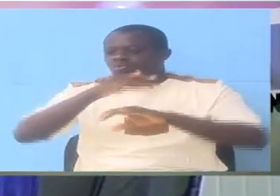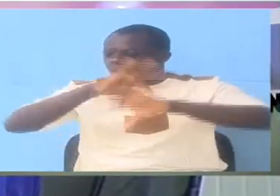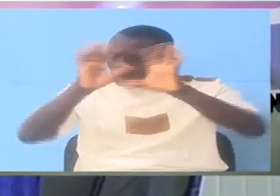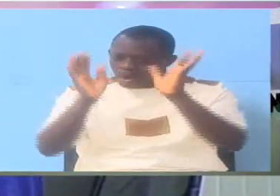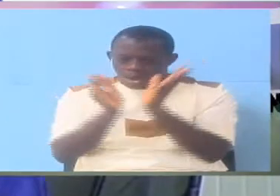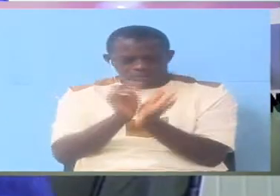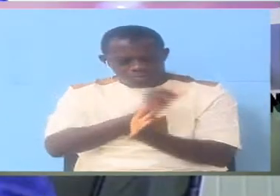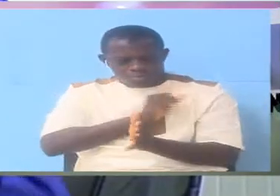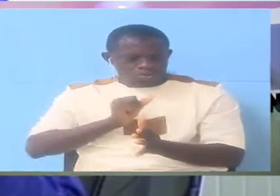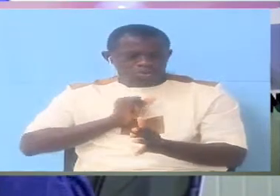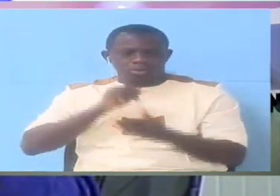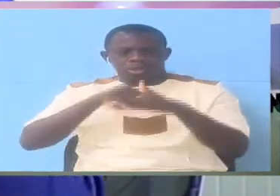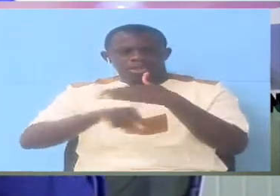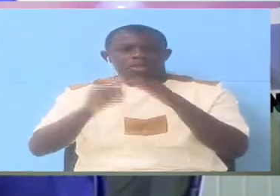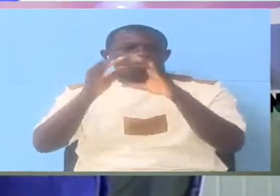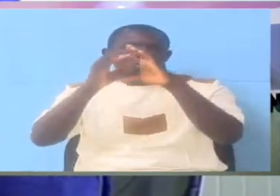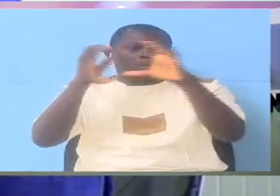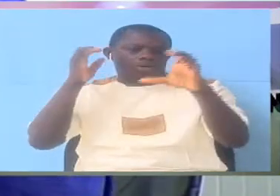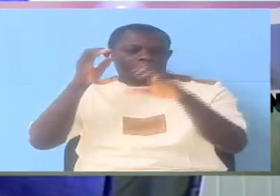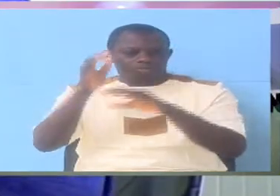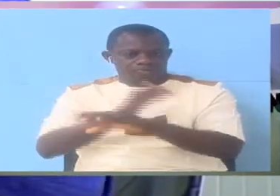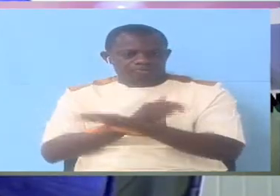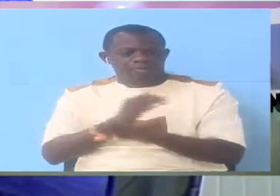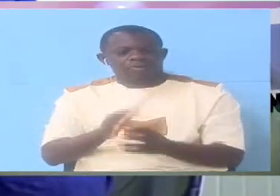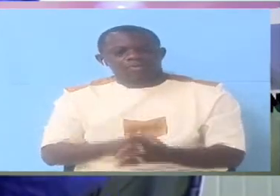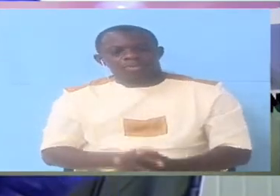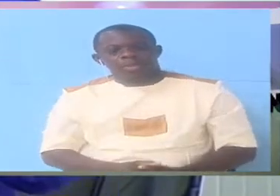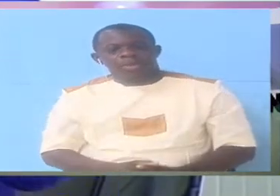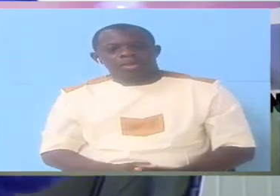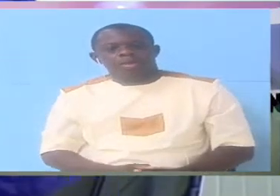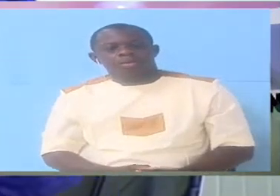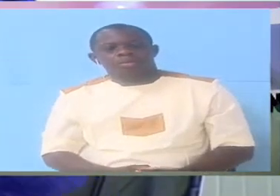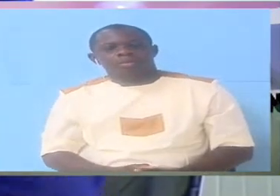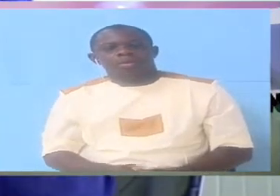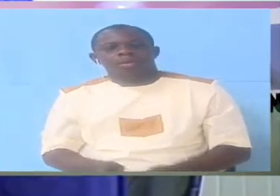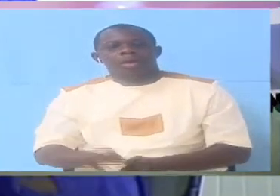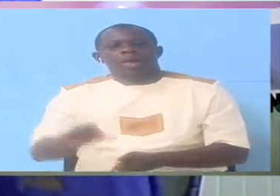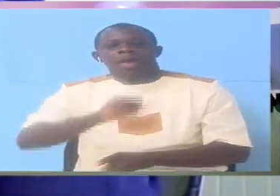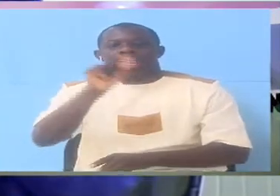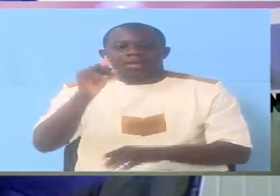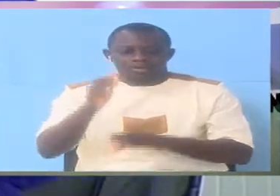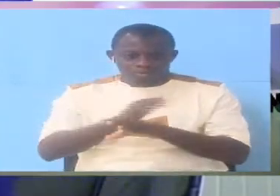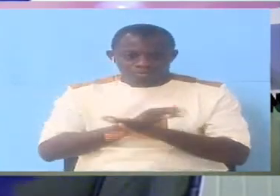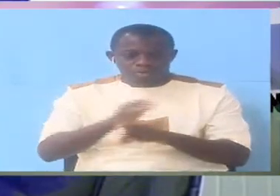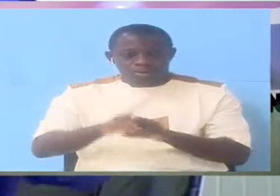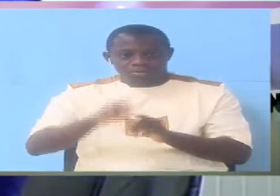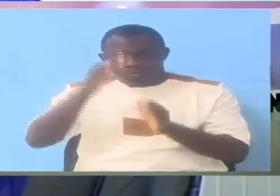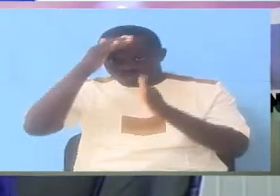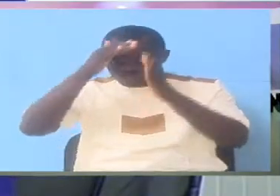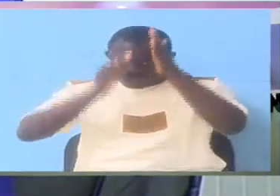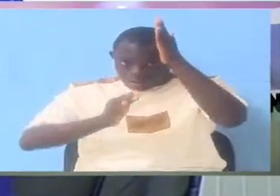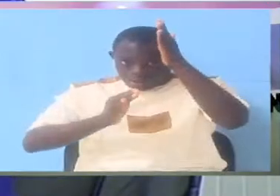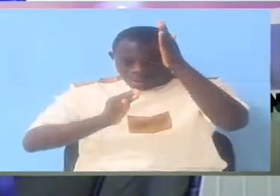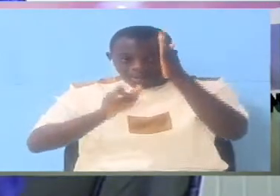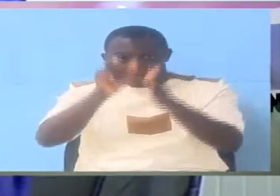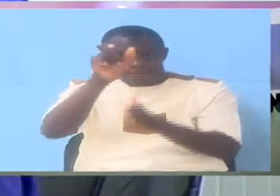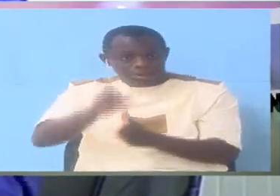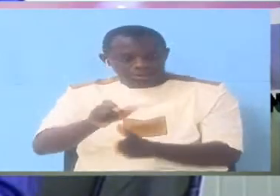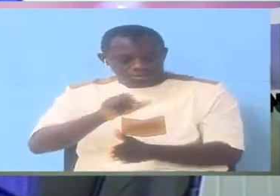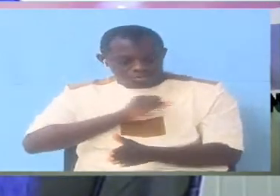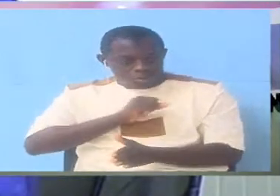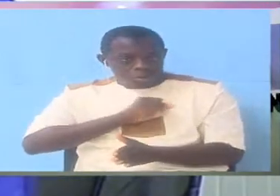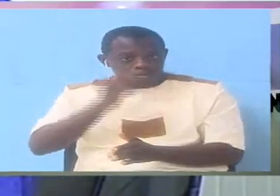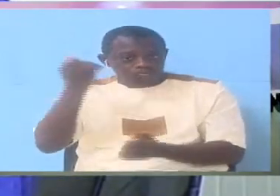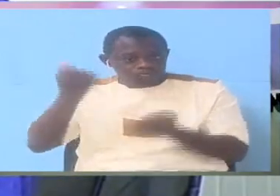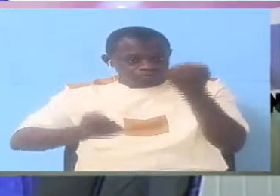us were in the bus. And soldier trokol anila nyim pickupol jama be ñaaro.